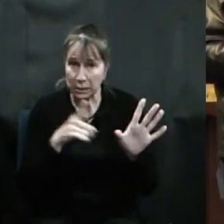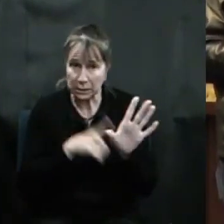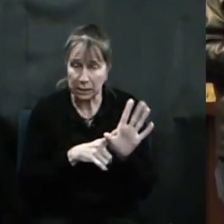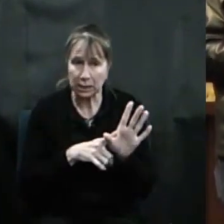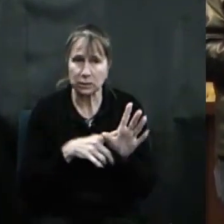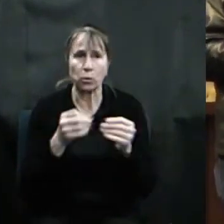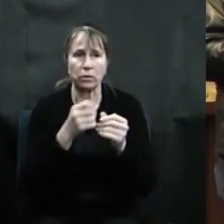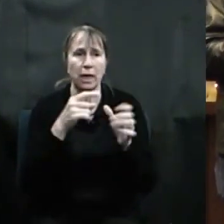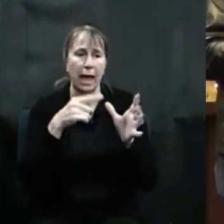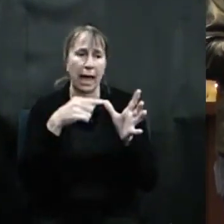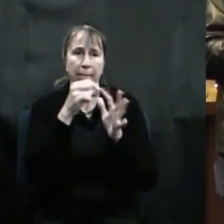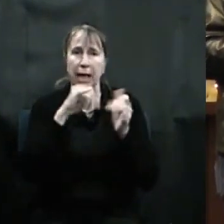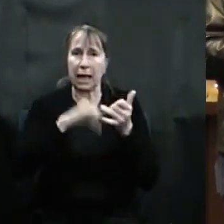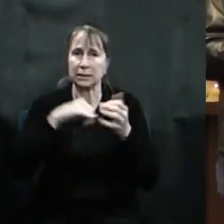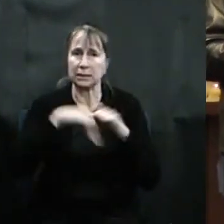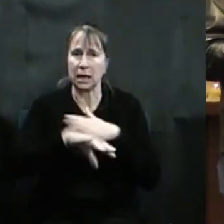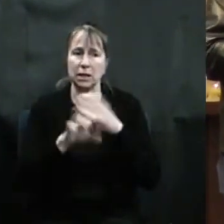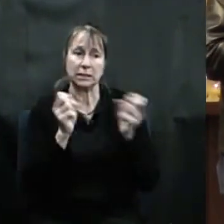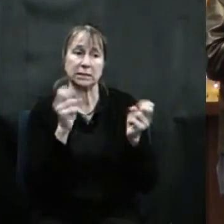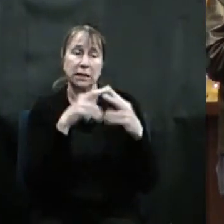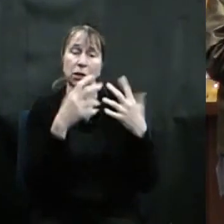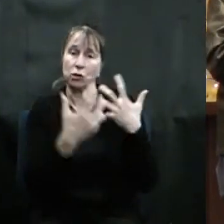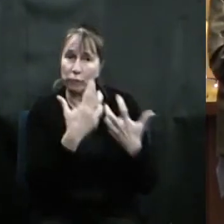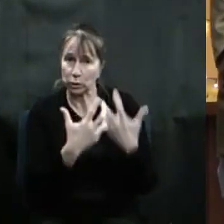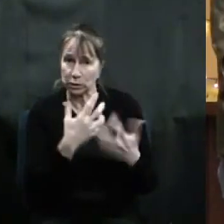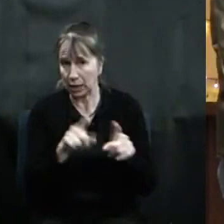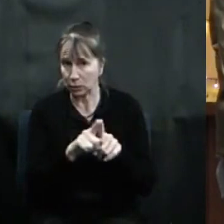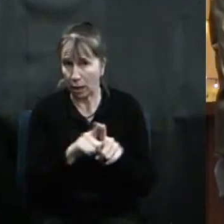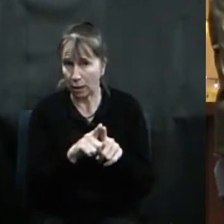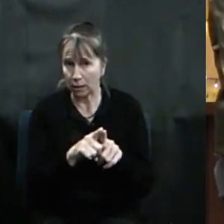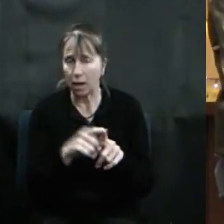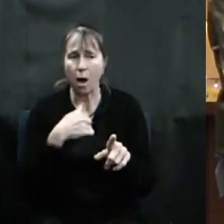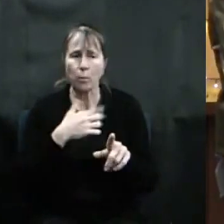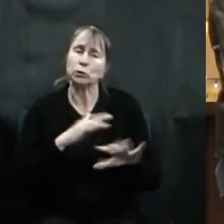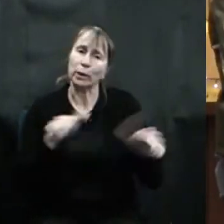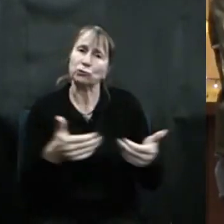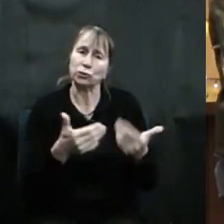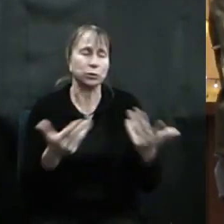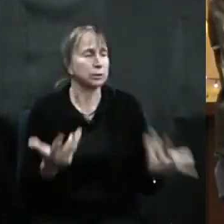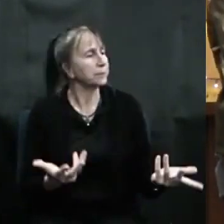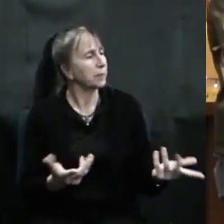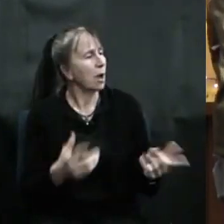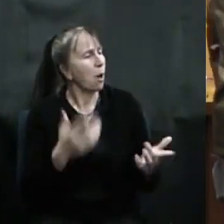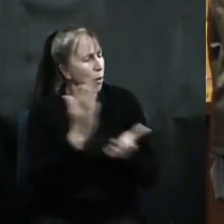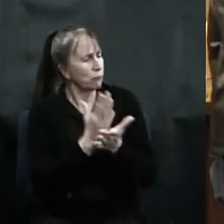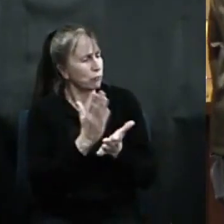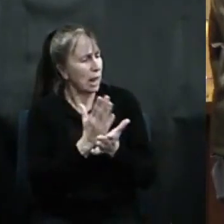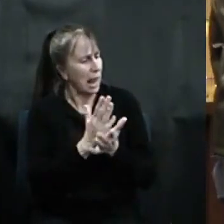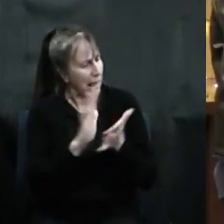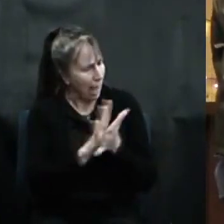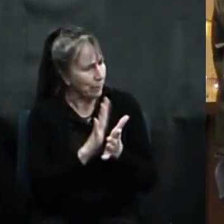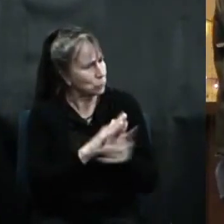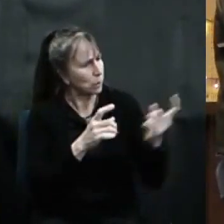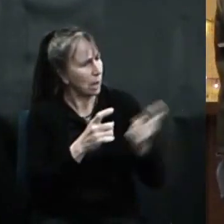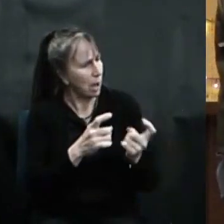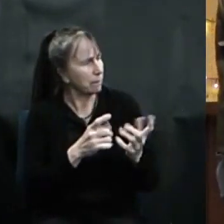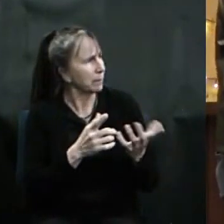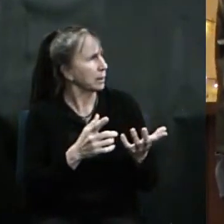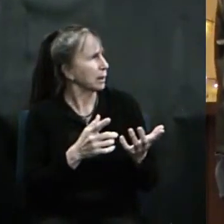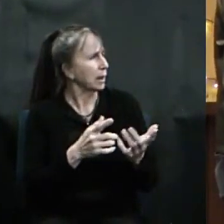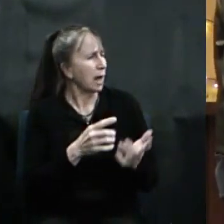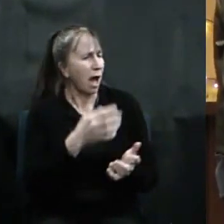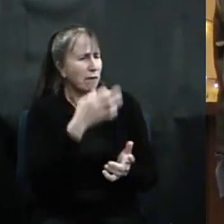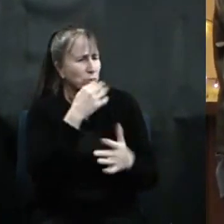Sydney University. And I wanted to introduce him to you. Michael, we're really glad that you've come. I think a couple of days ago it was